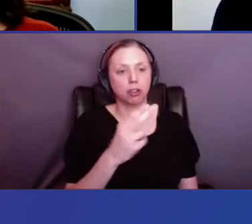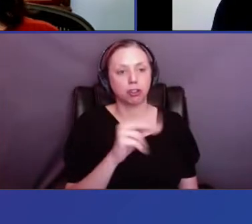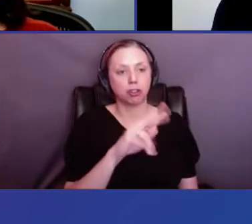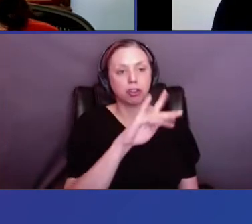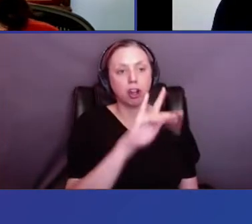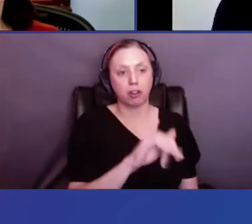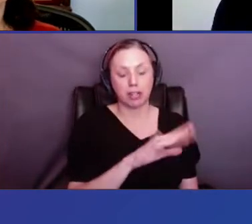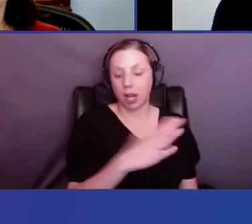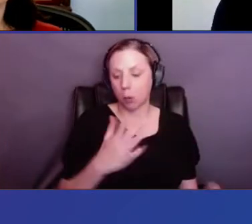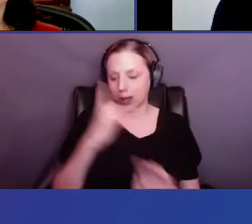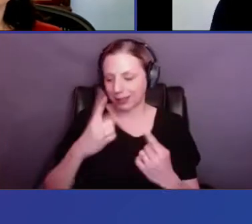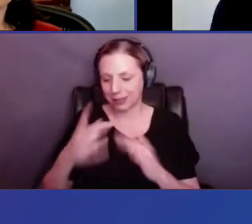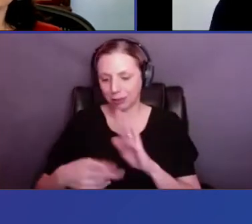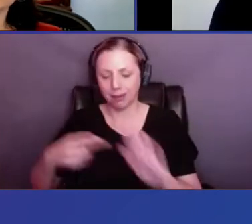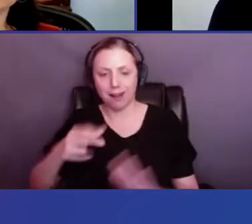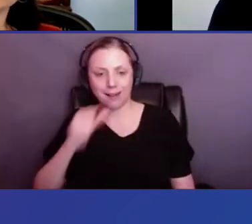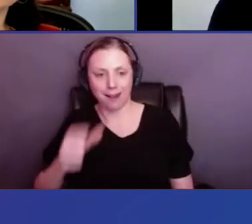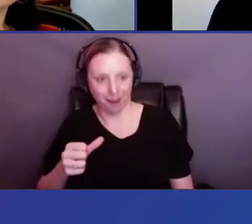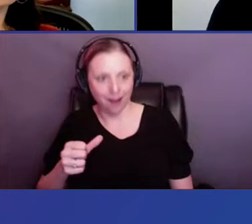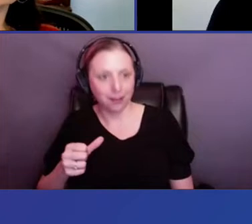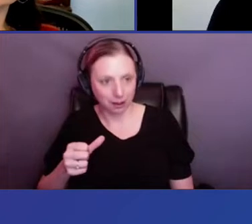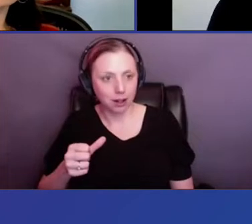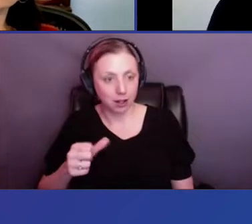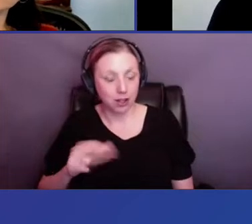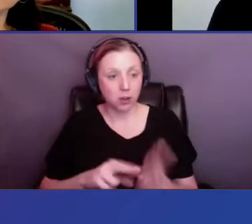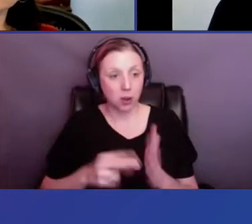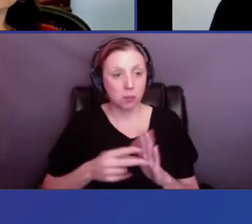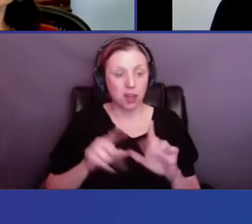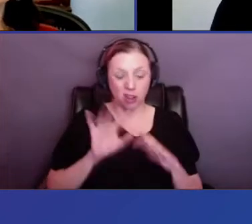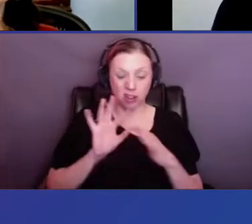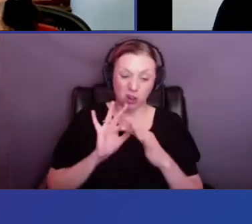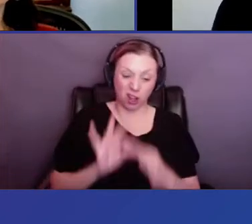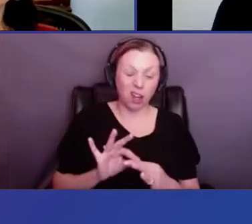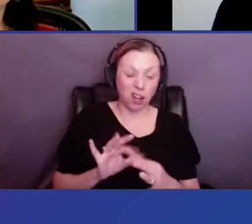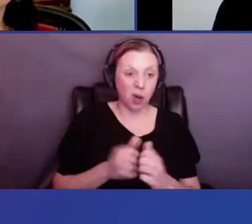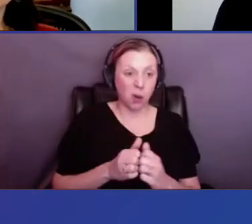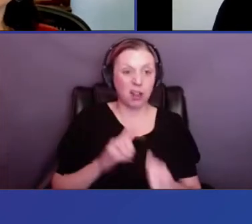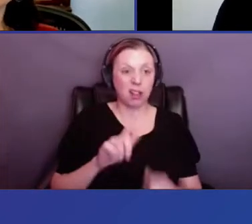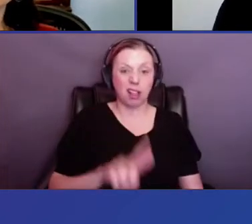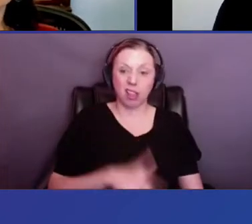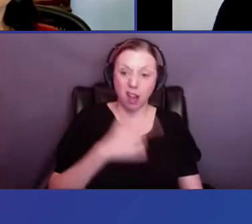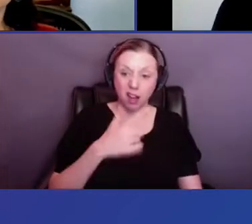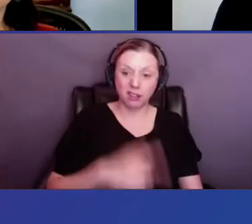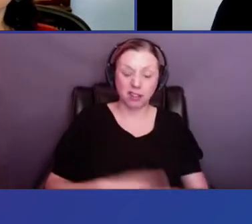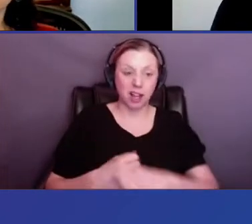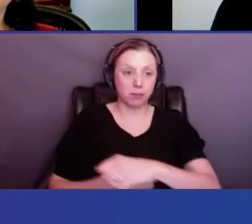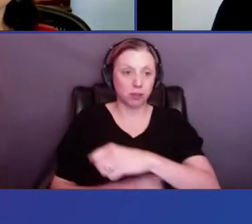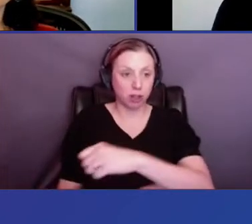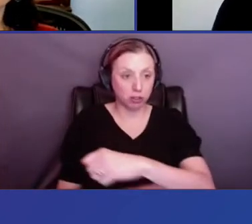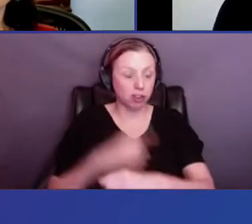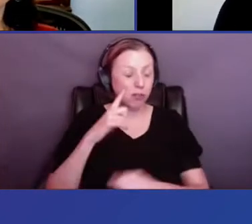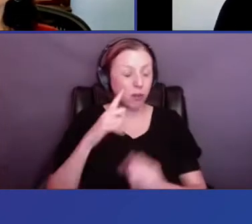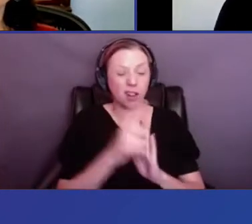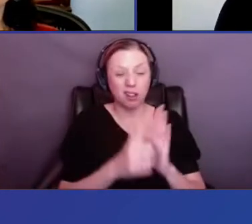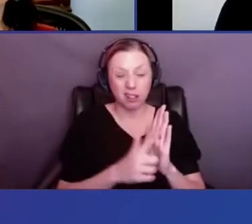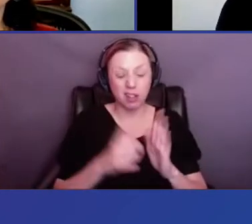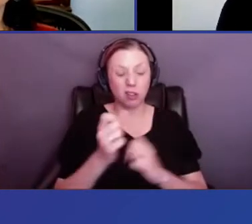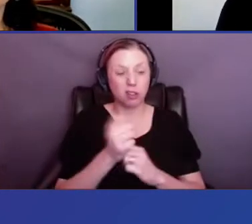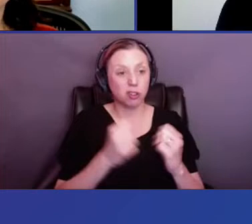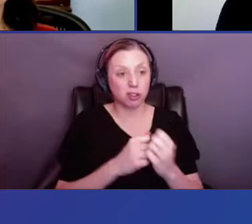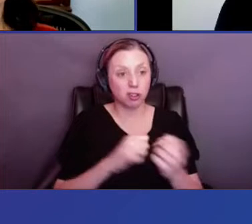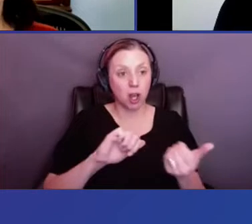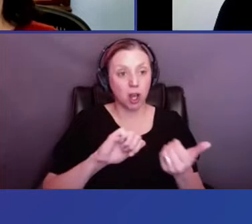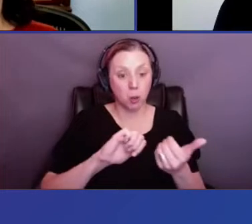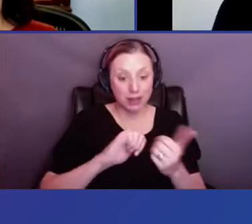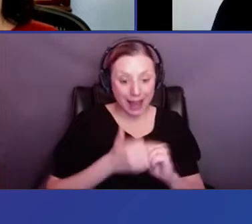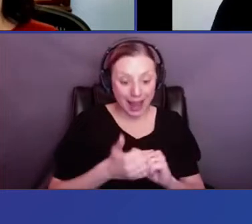also connected to the longstanding legal and financial infrastructure of how the philanthropic sector is set into place